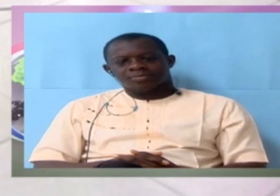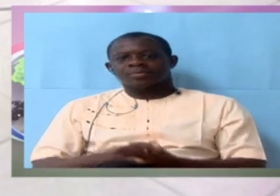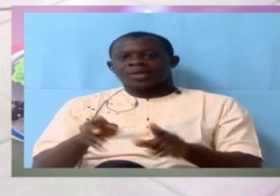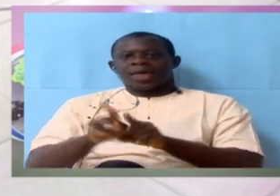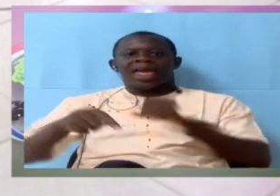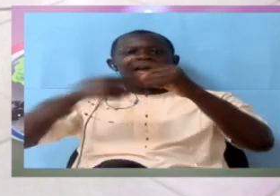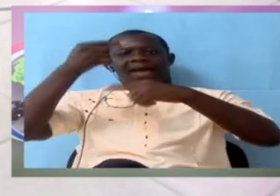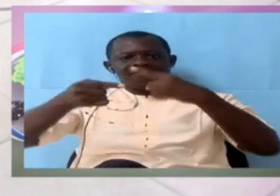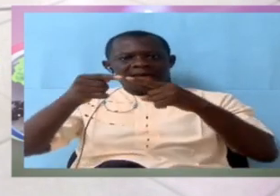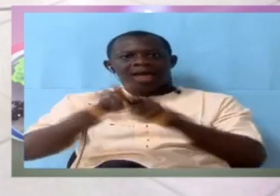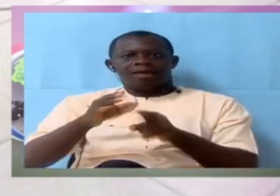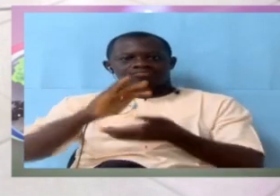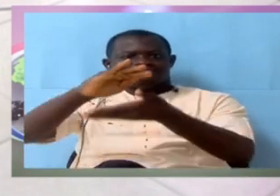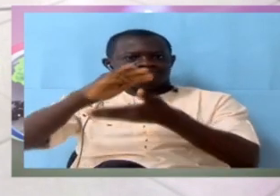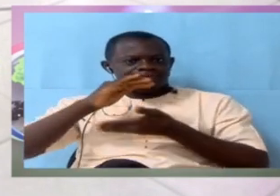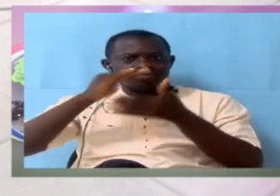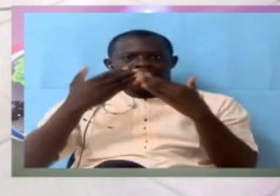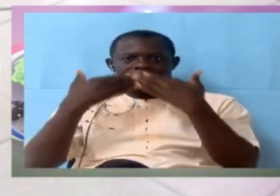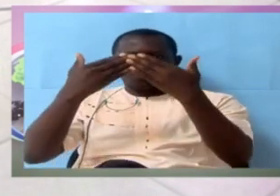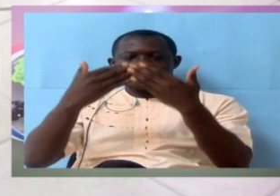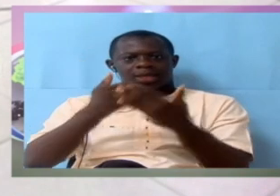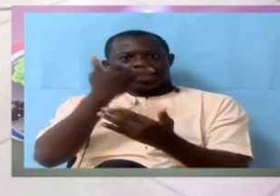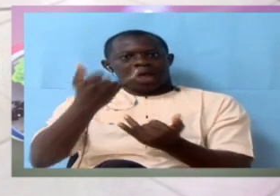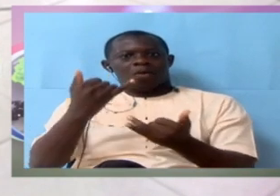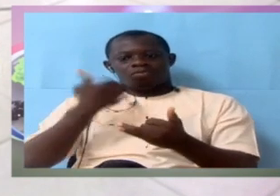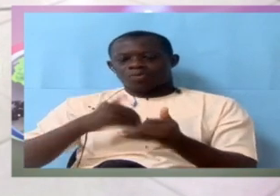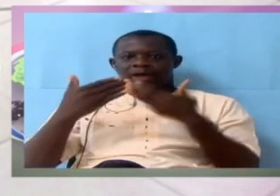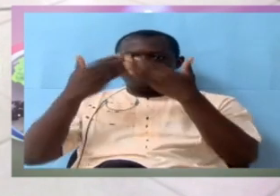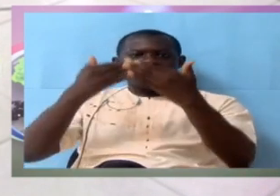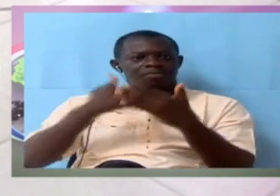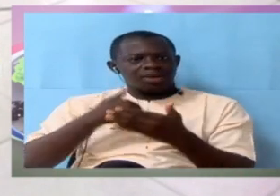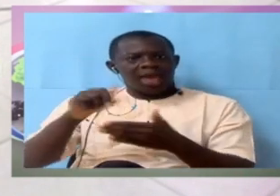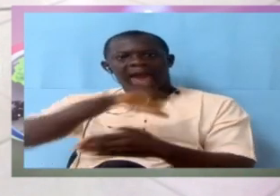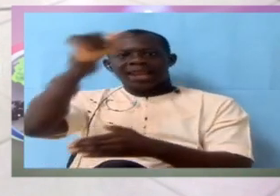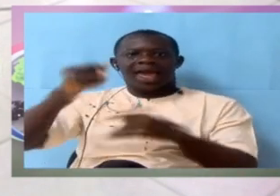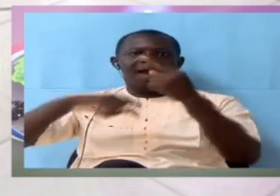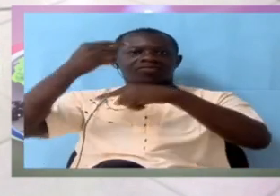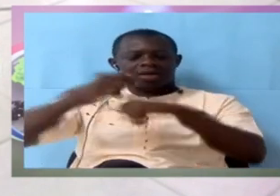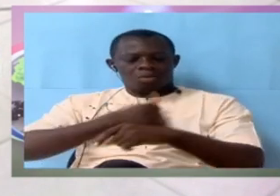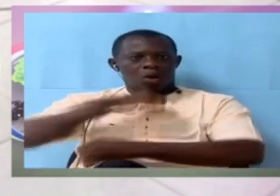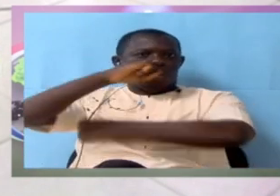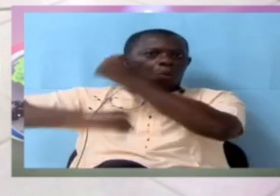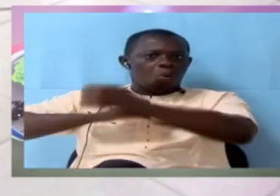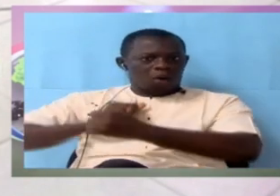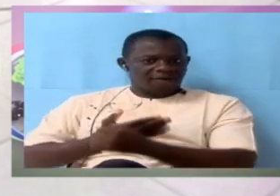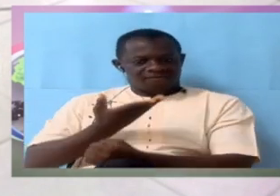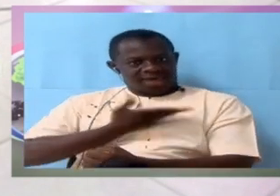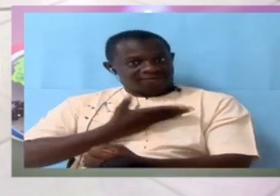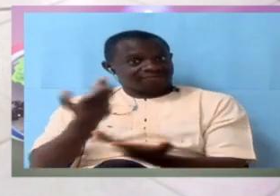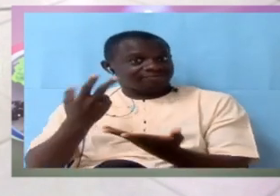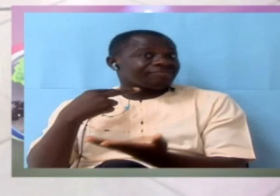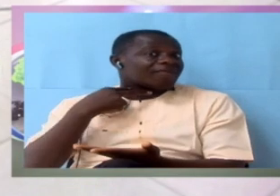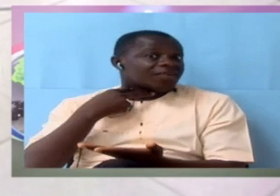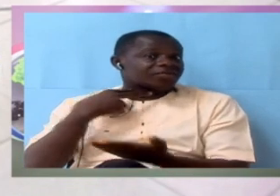then after getting that information, then they told me that after my wife has been diagnosed with the